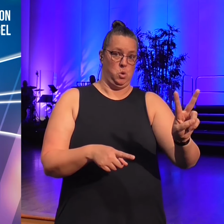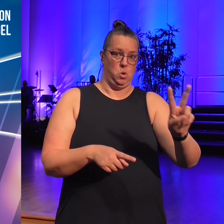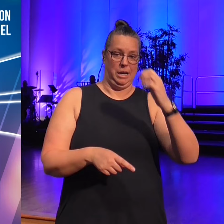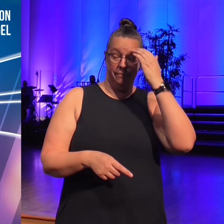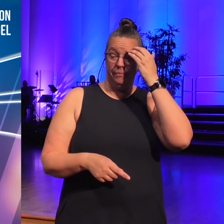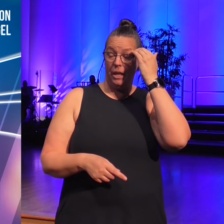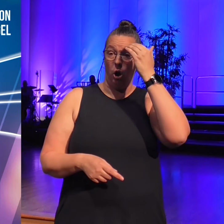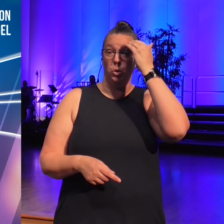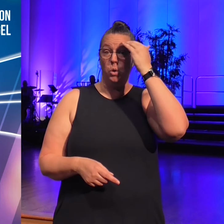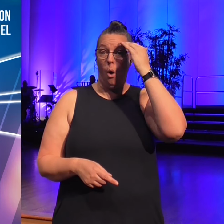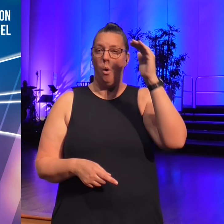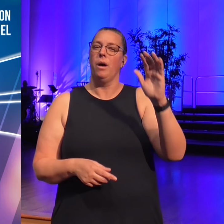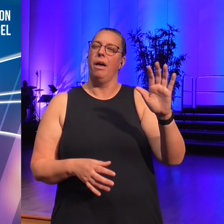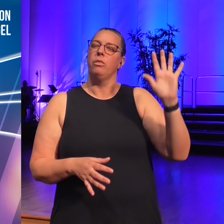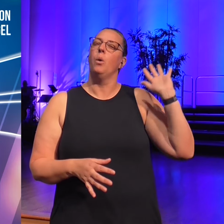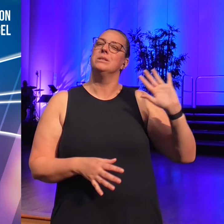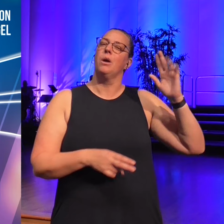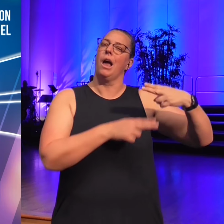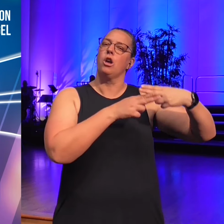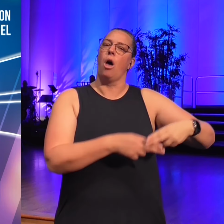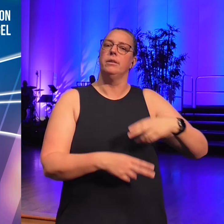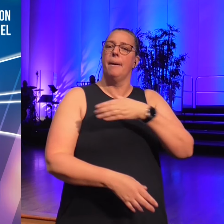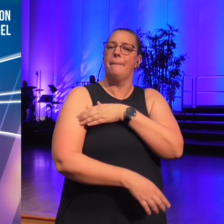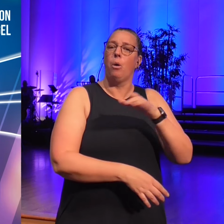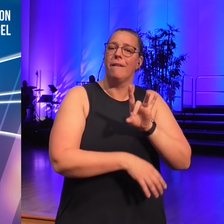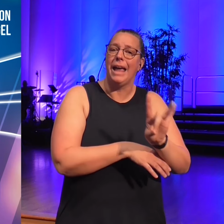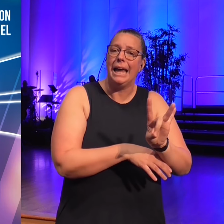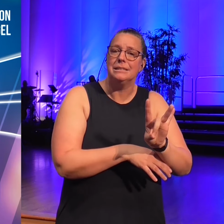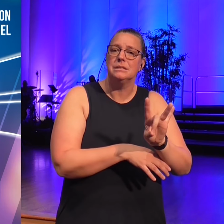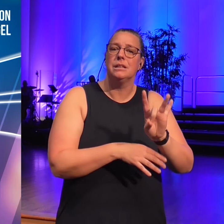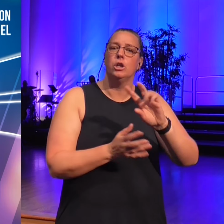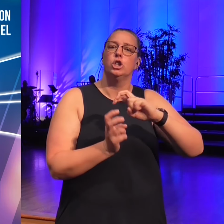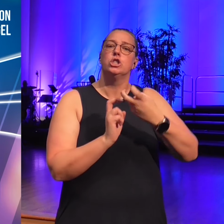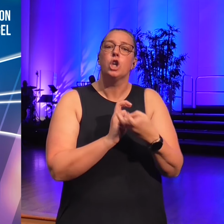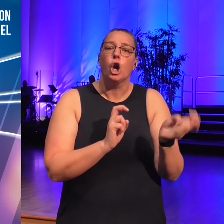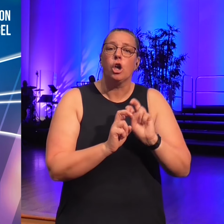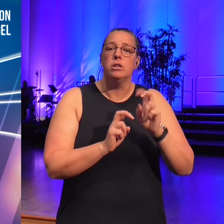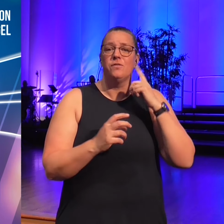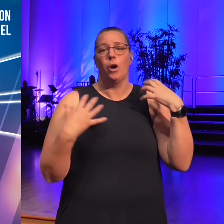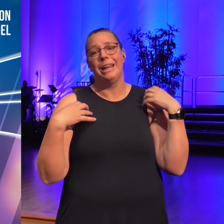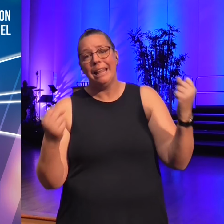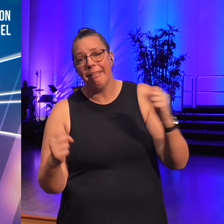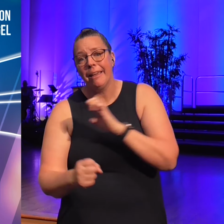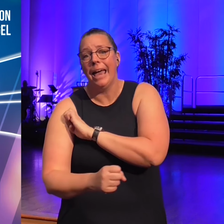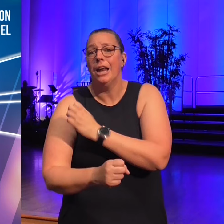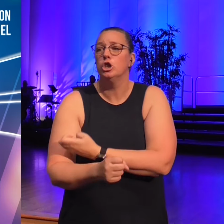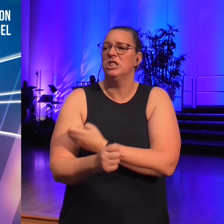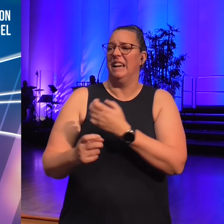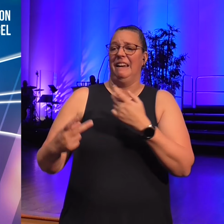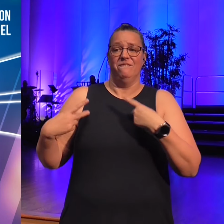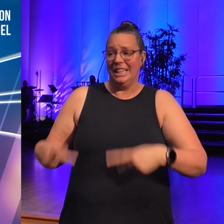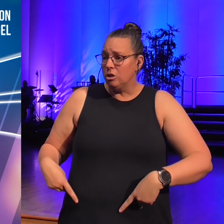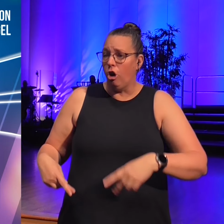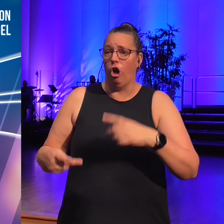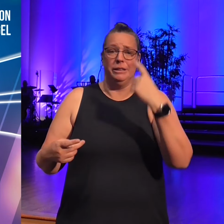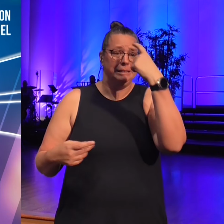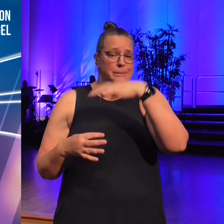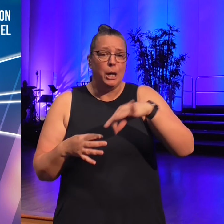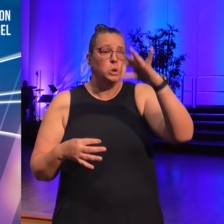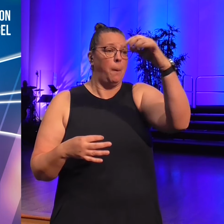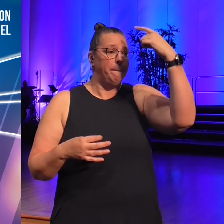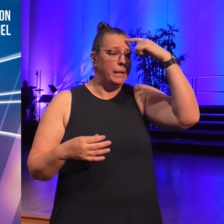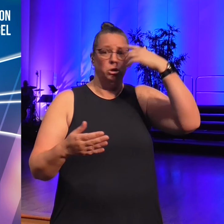as the Power of 8 circles. They're great circles for healing energy for anything, physical, emotional, mental, spiritual healing. So